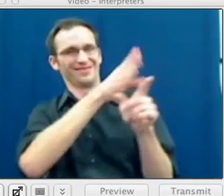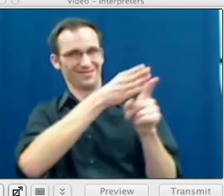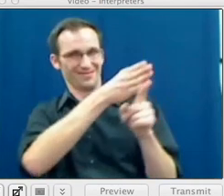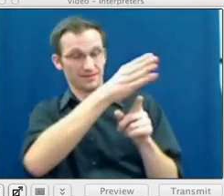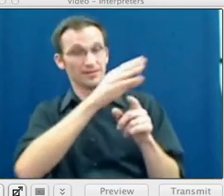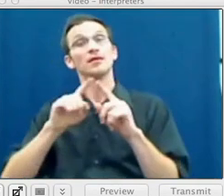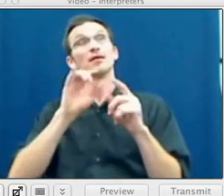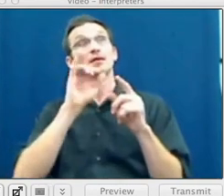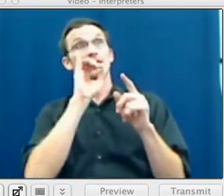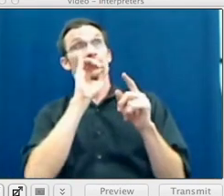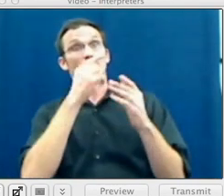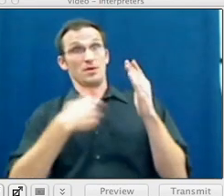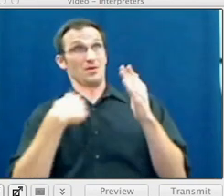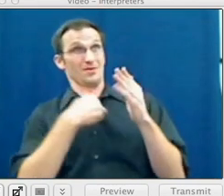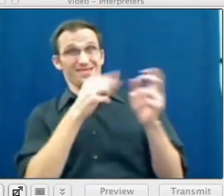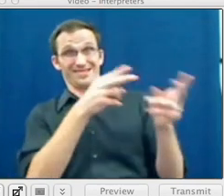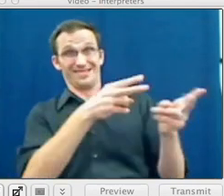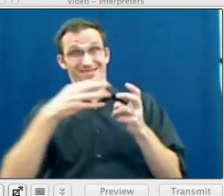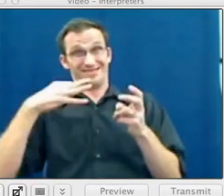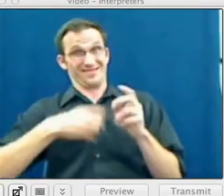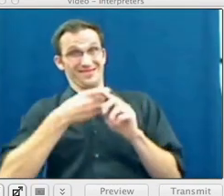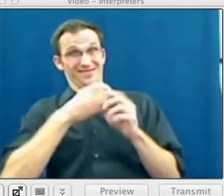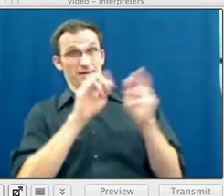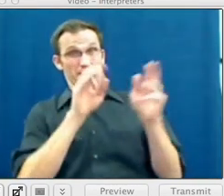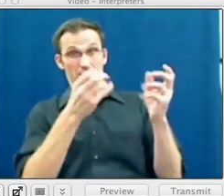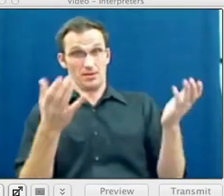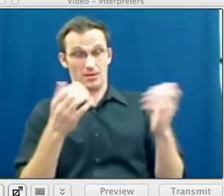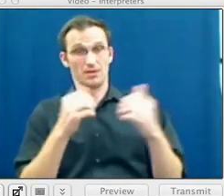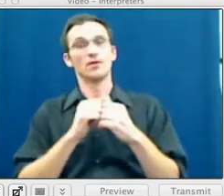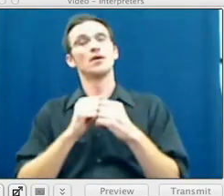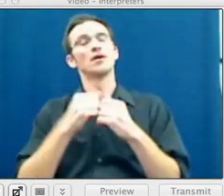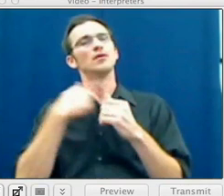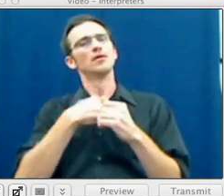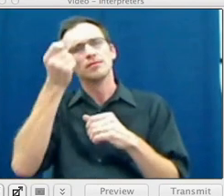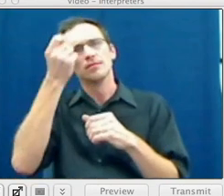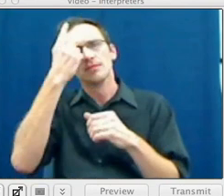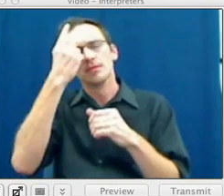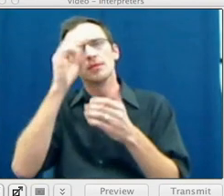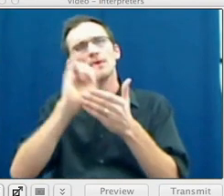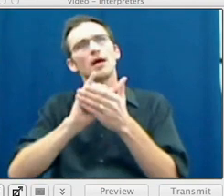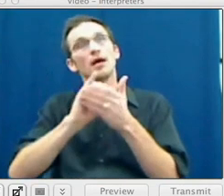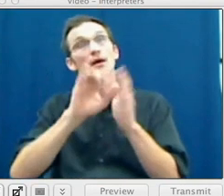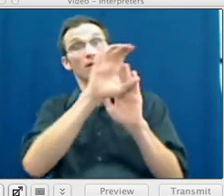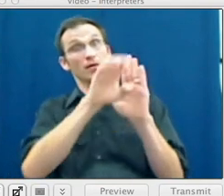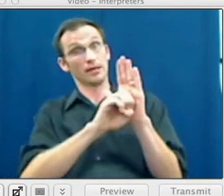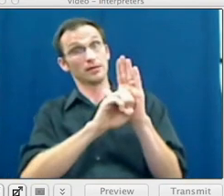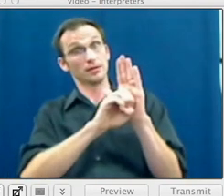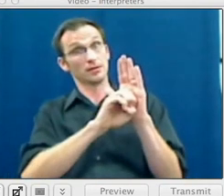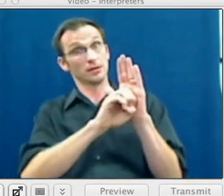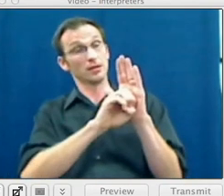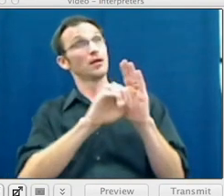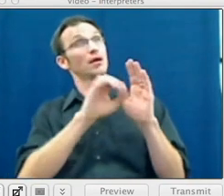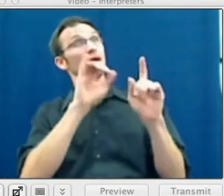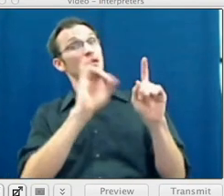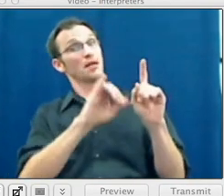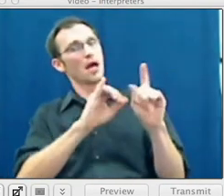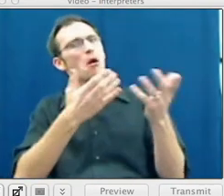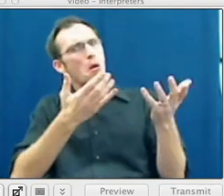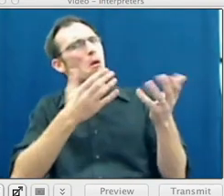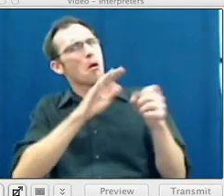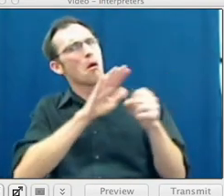is the recognition that a code of ethics or a code of professional conduct can only do so much. They can give us a list